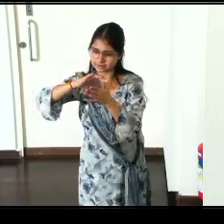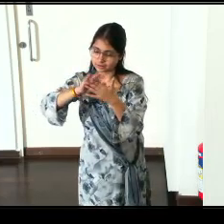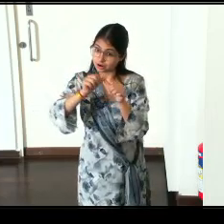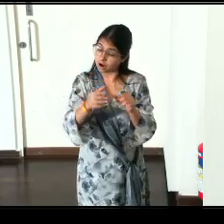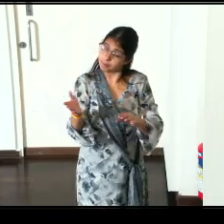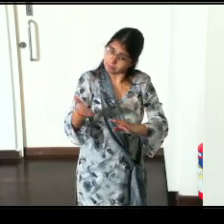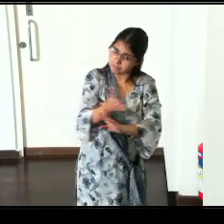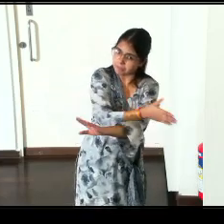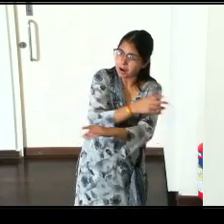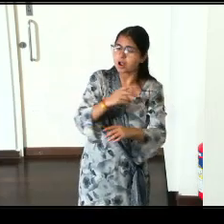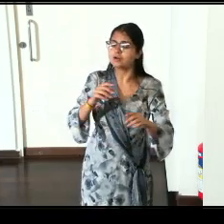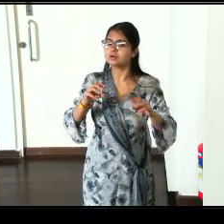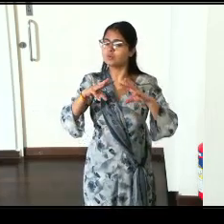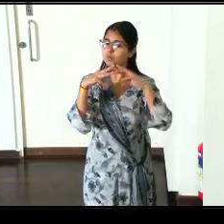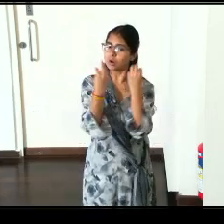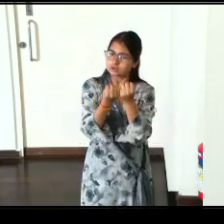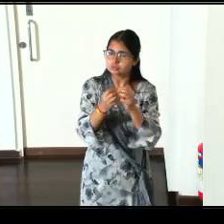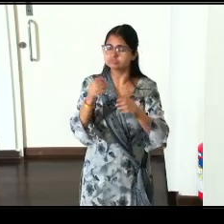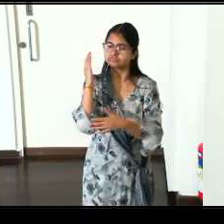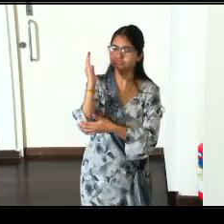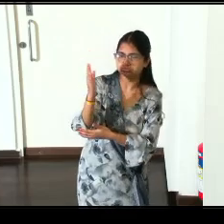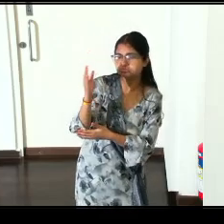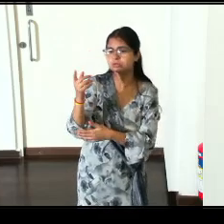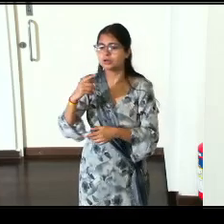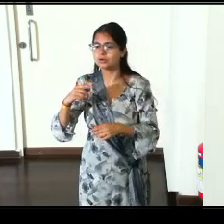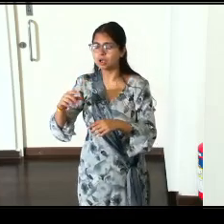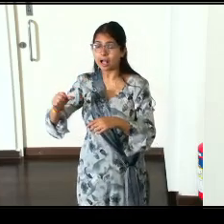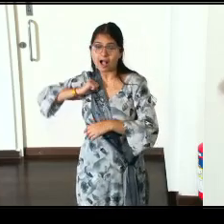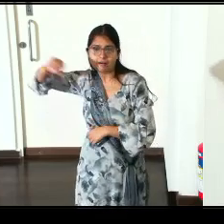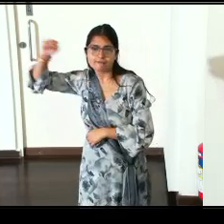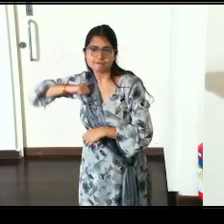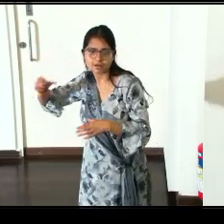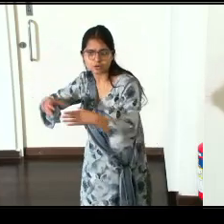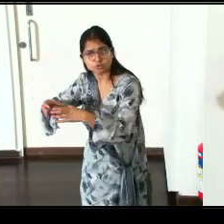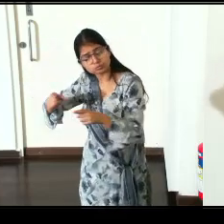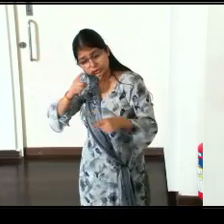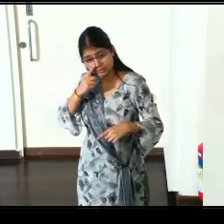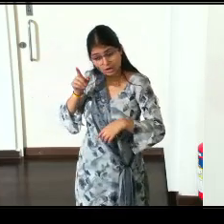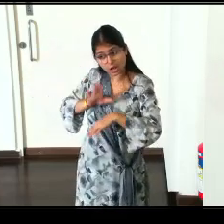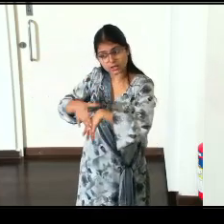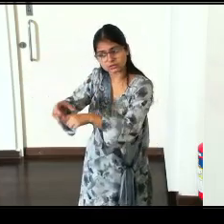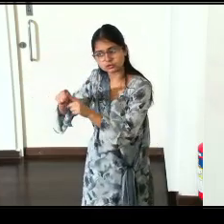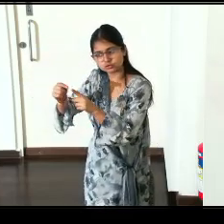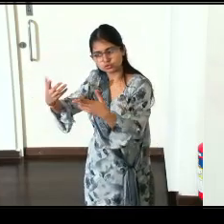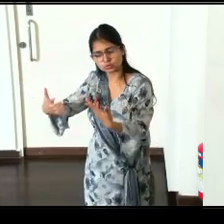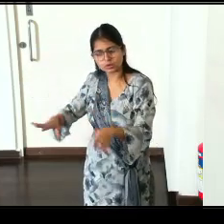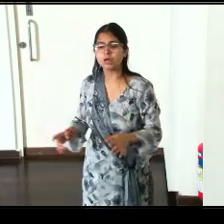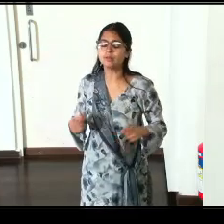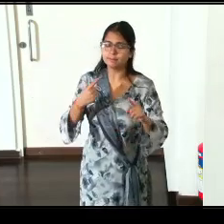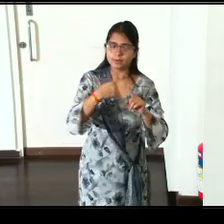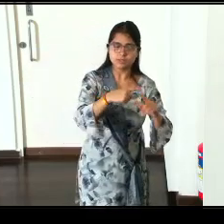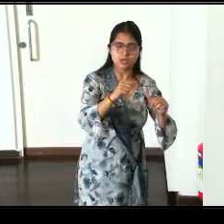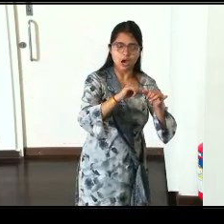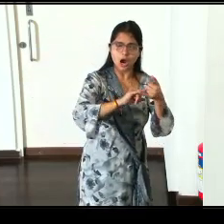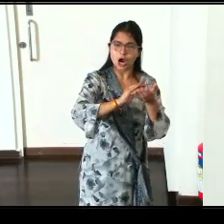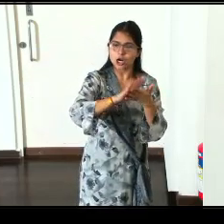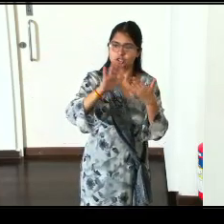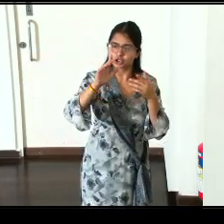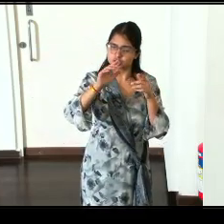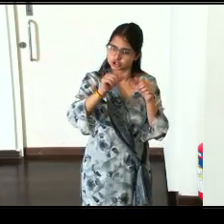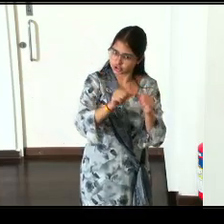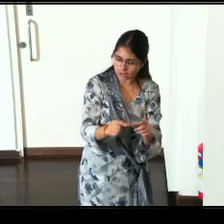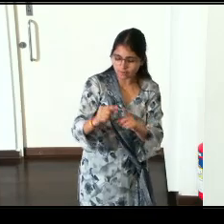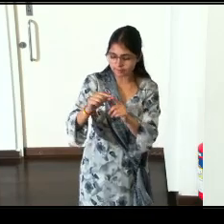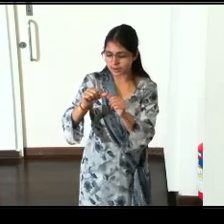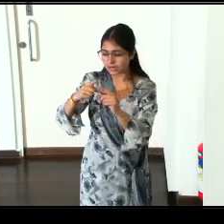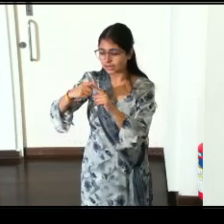workshops for activist groups. She, Sadanand Menon and Dashrath Patel had run these poster workshops, and I think that's also